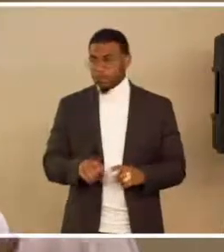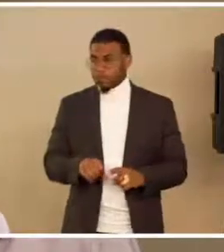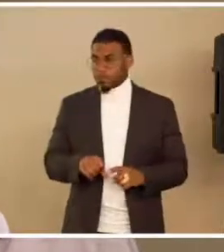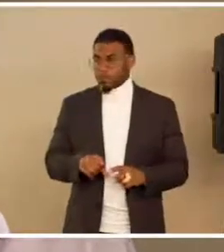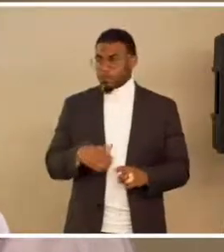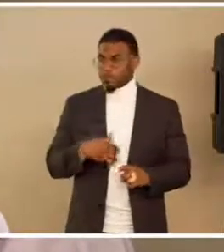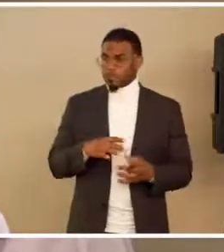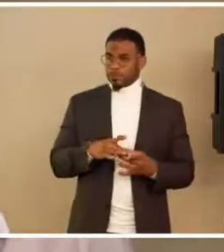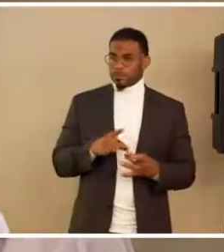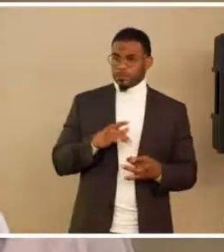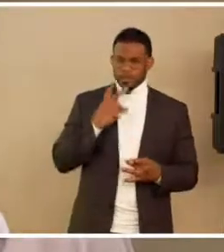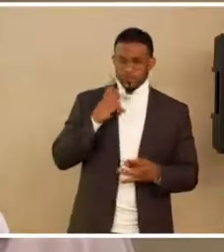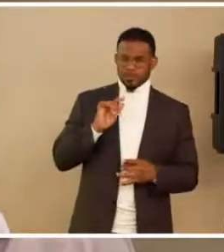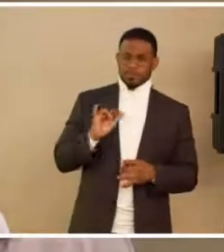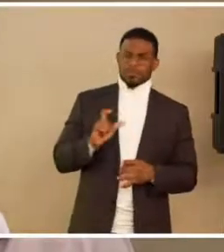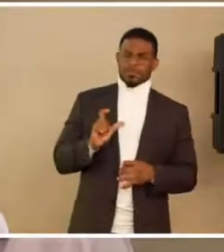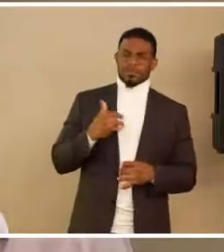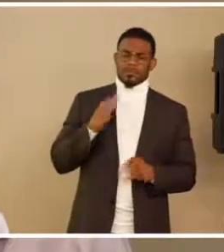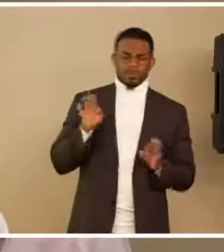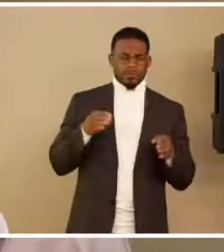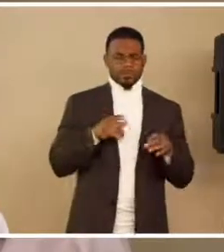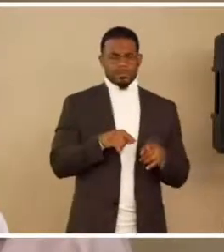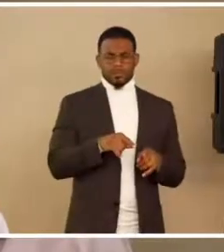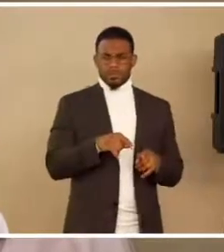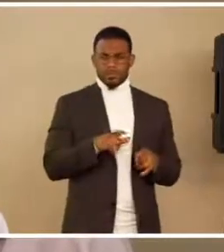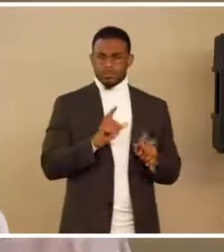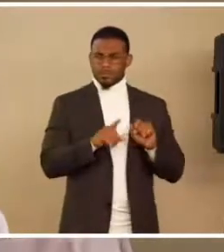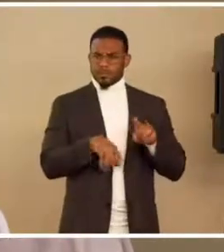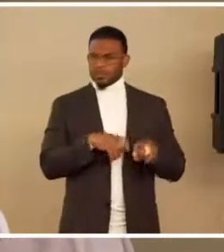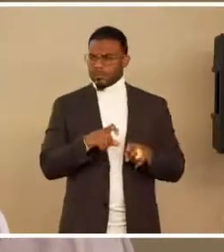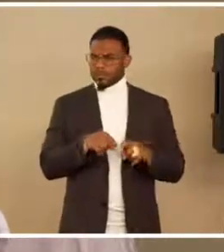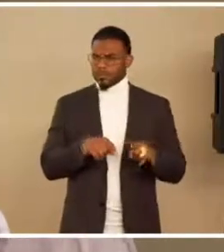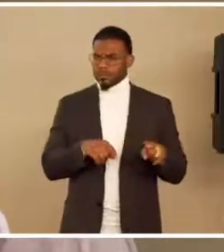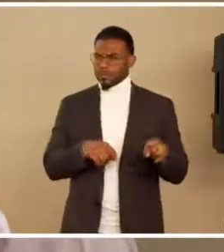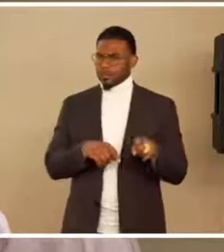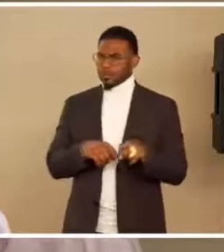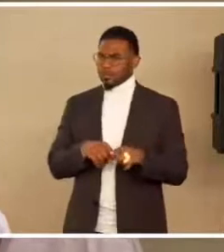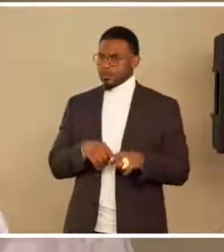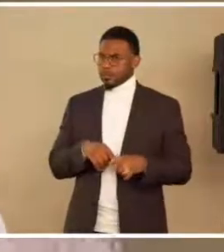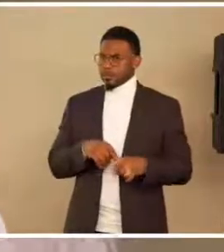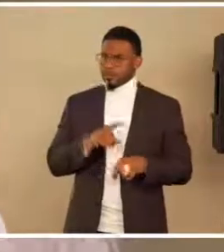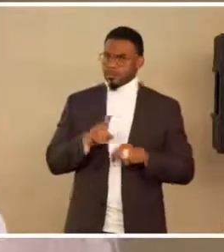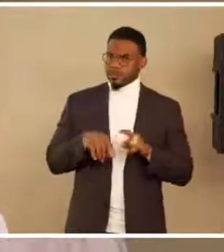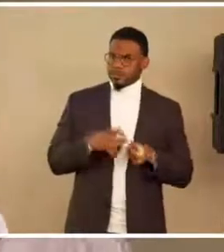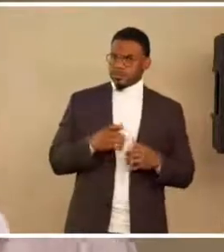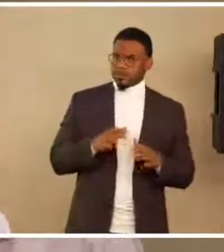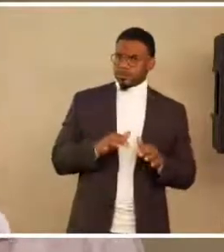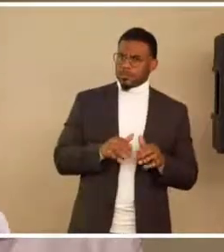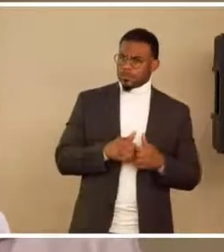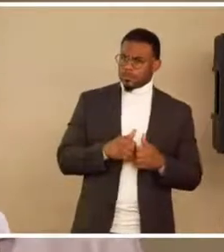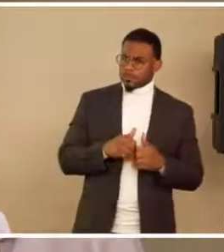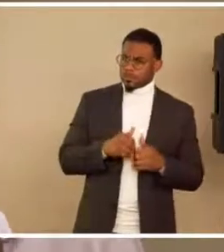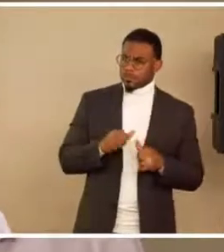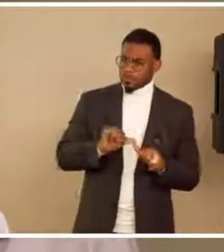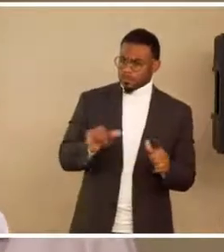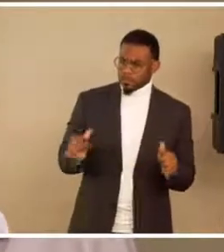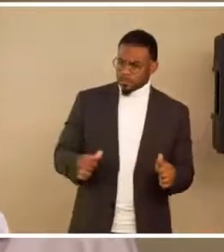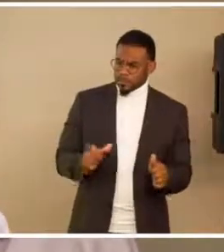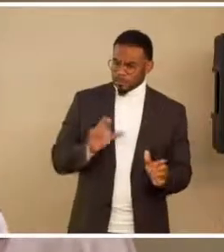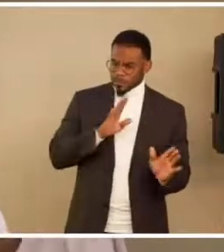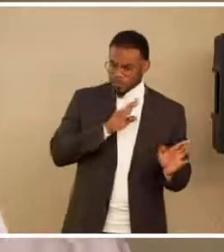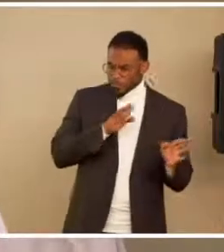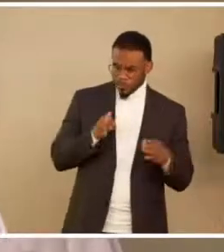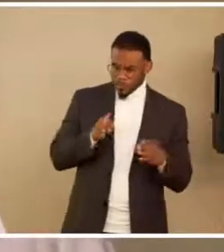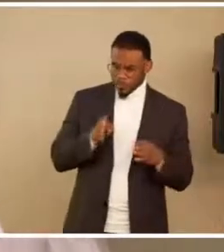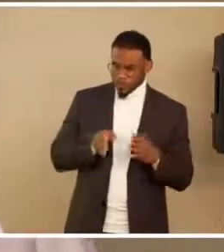And I saw that on Instagram, and I wanted to focus on that and to ask and to question how the booty have been such